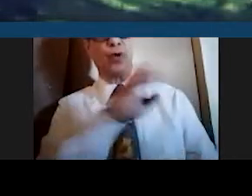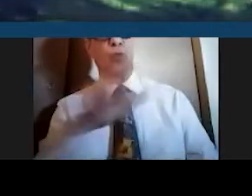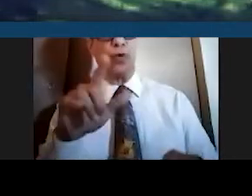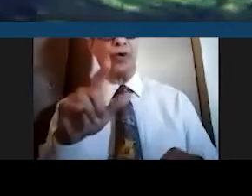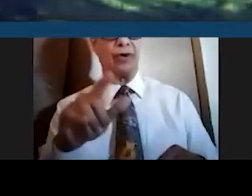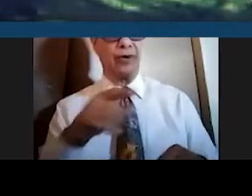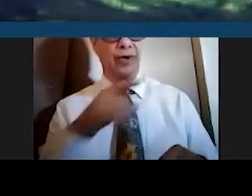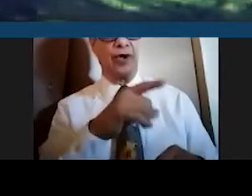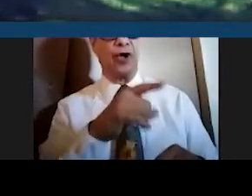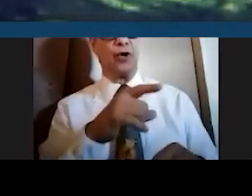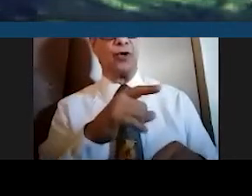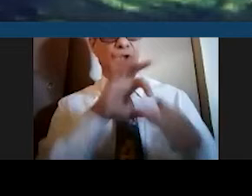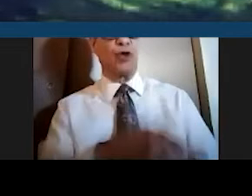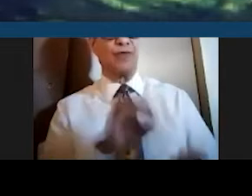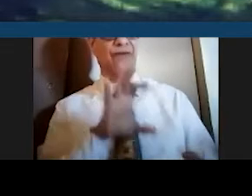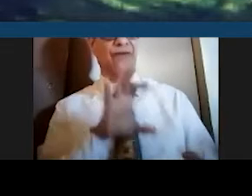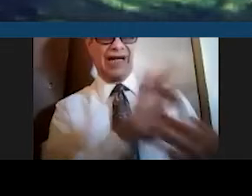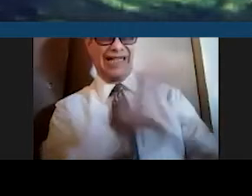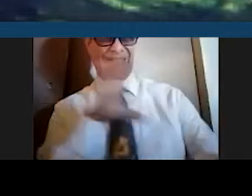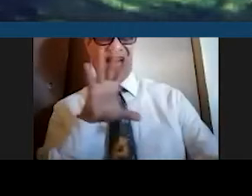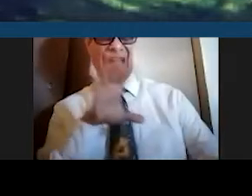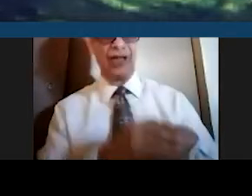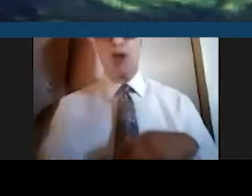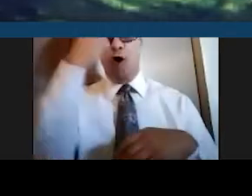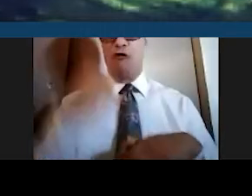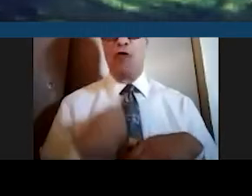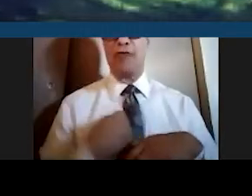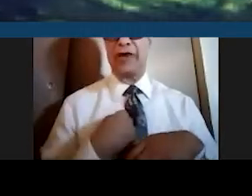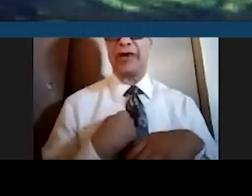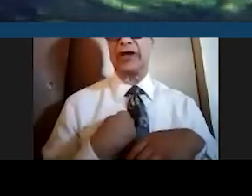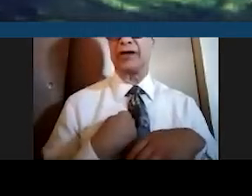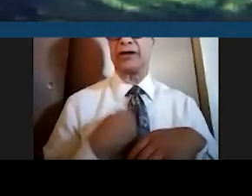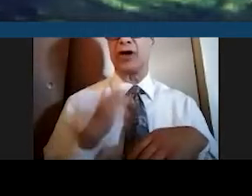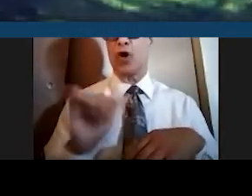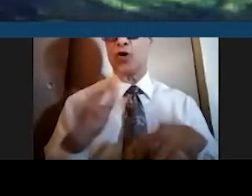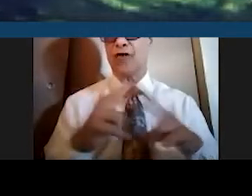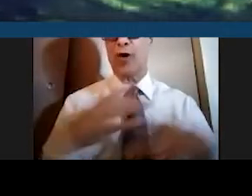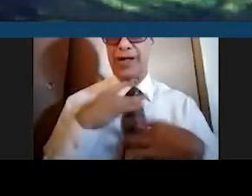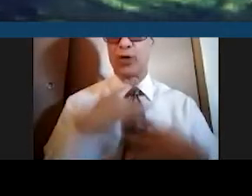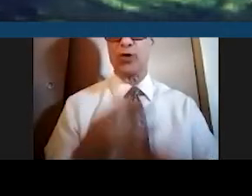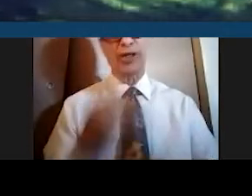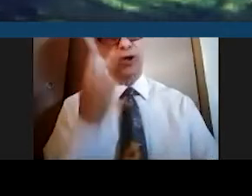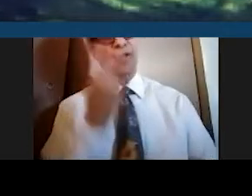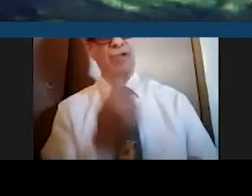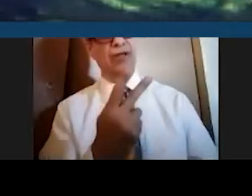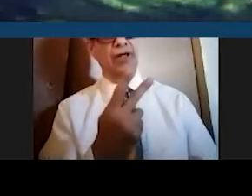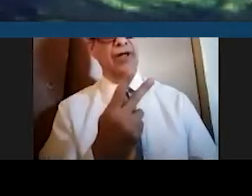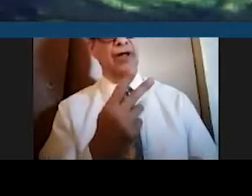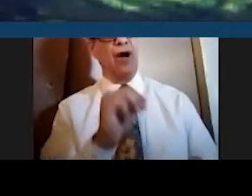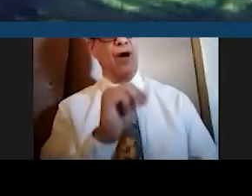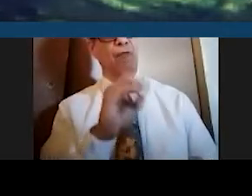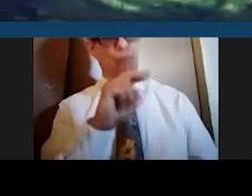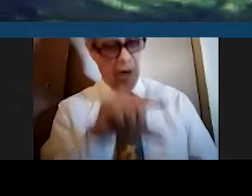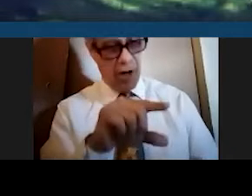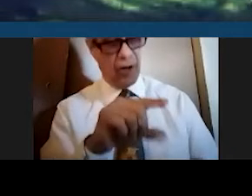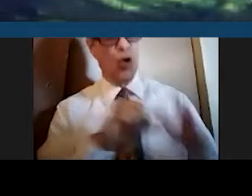right? You know, for me, it's also really interesting to see that Hmong refugees who have come here